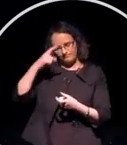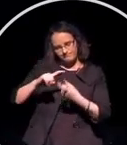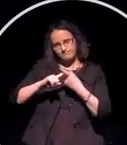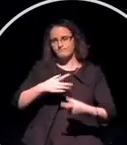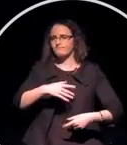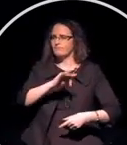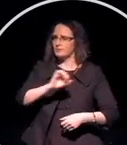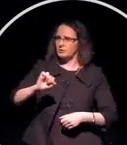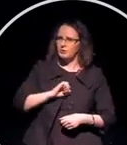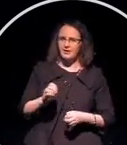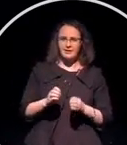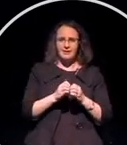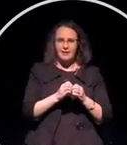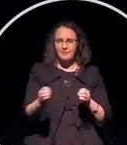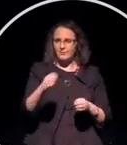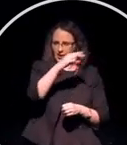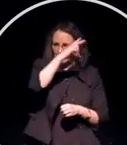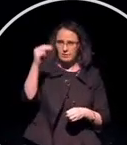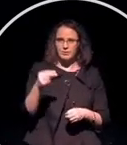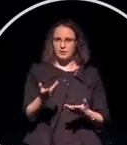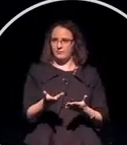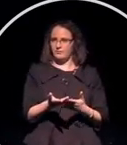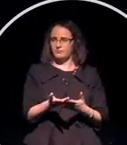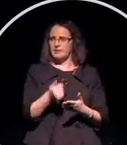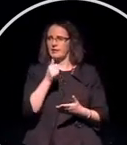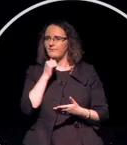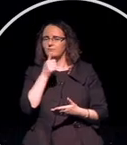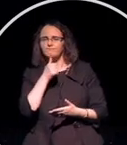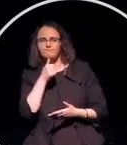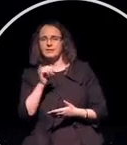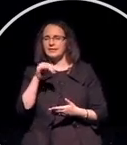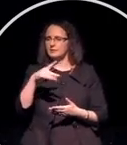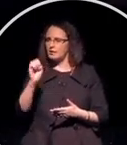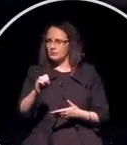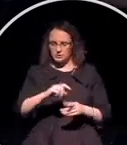challenging every example of intolerance that we witness.